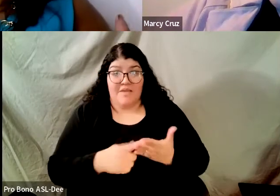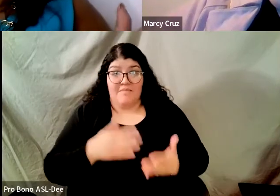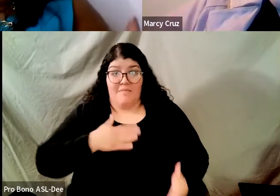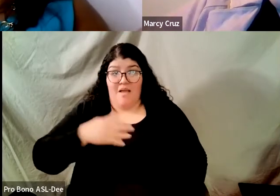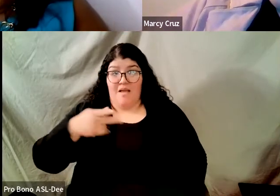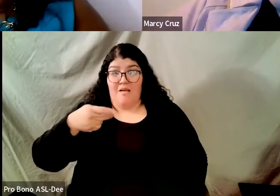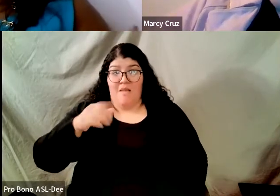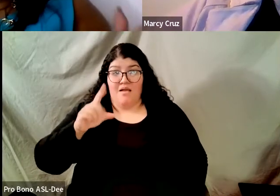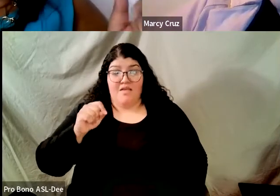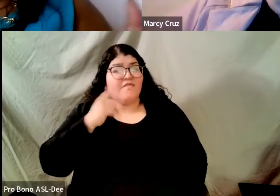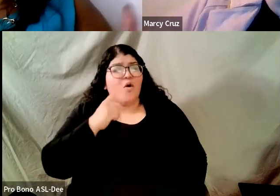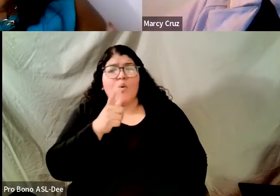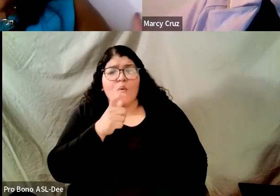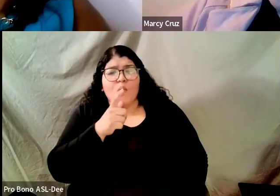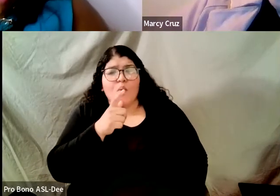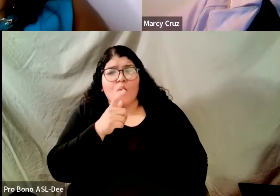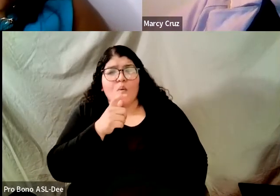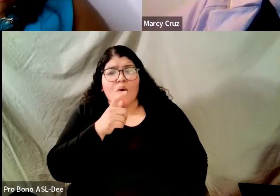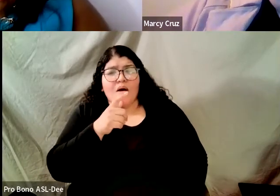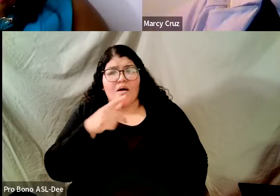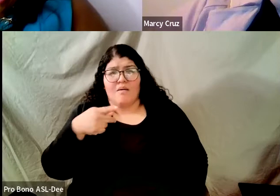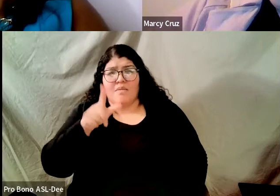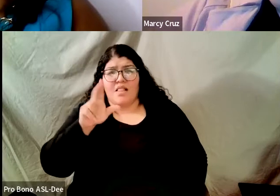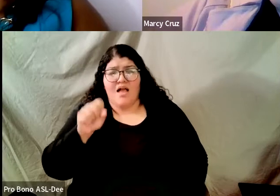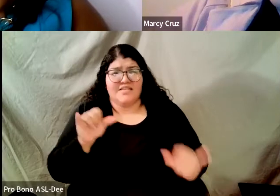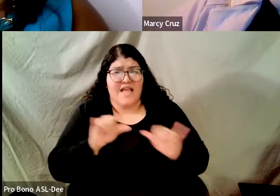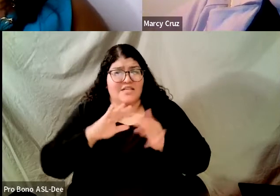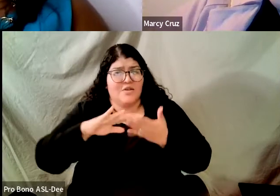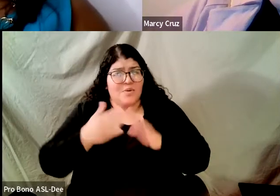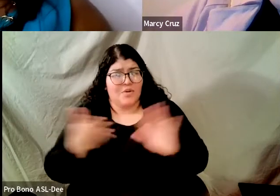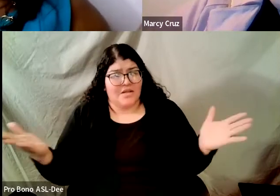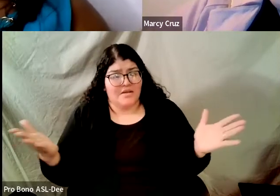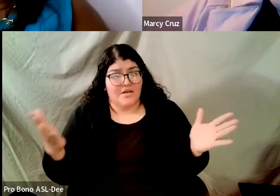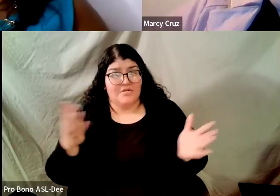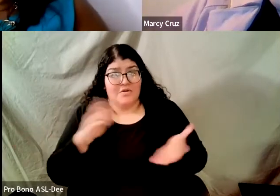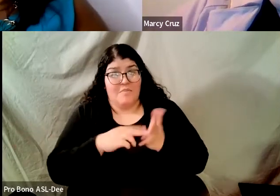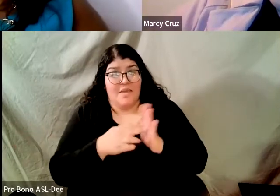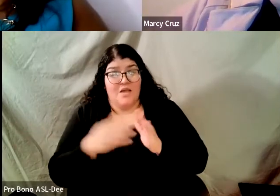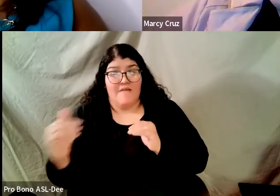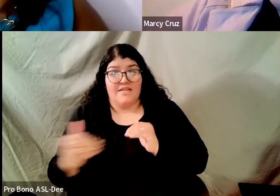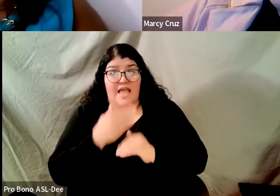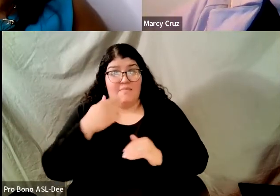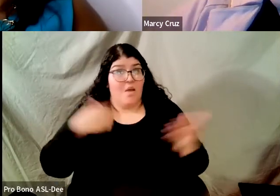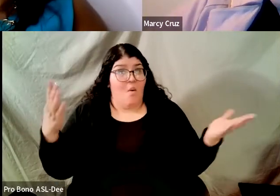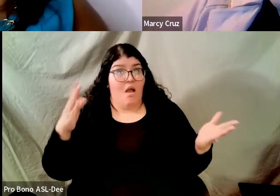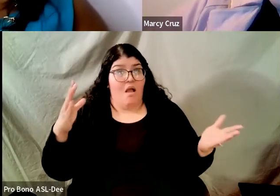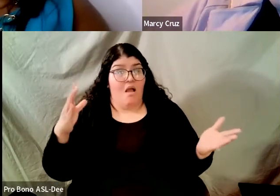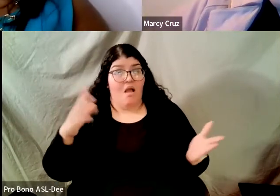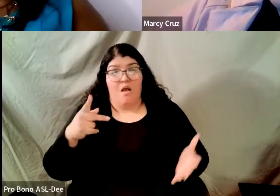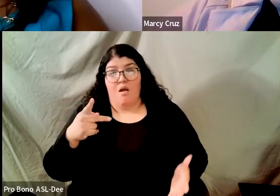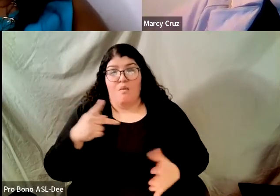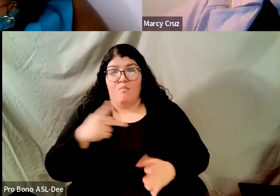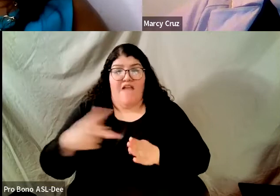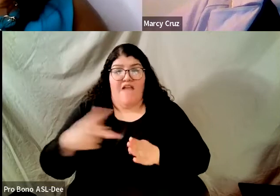for the plus community. And so one of the requirements I have for guests is to send me a professional picture and a bio.